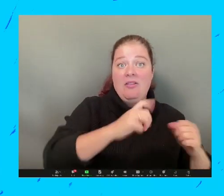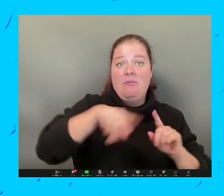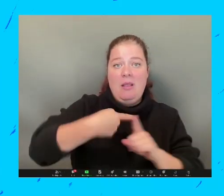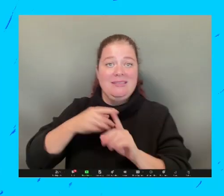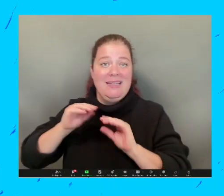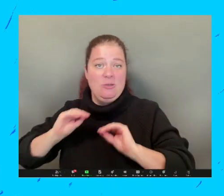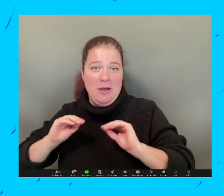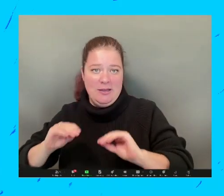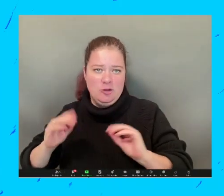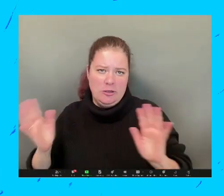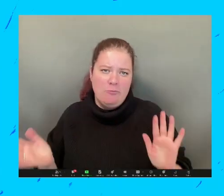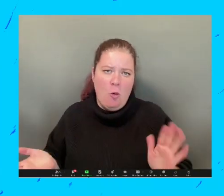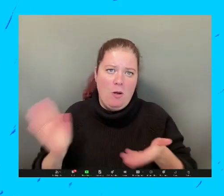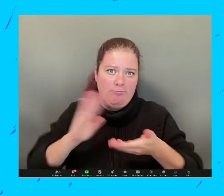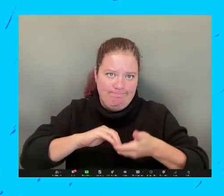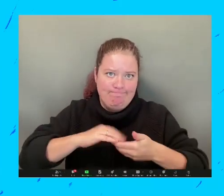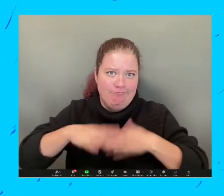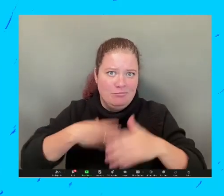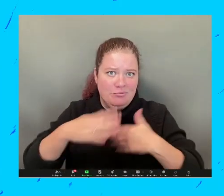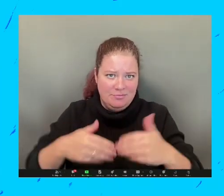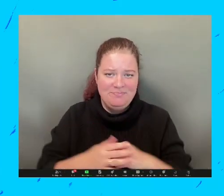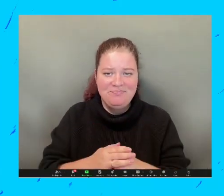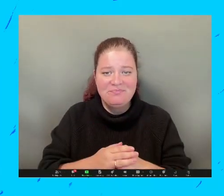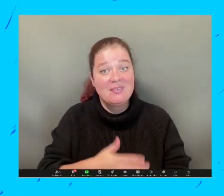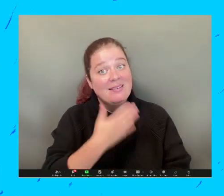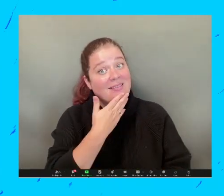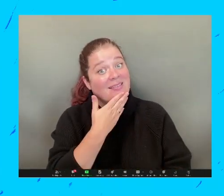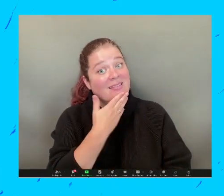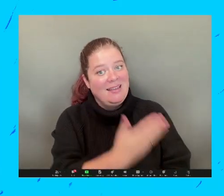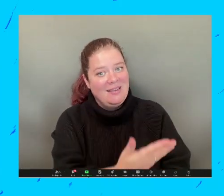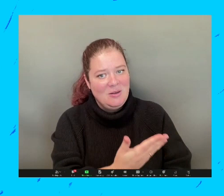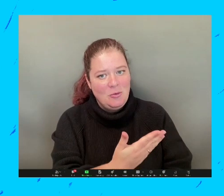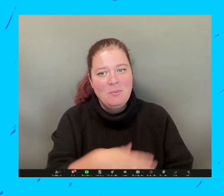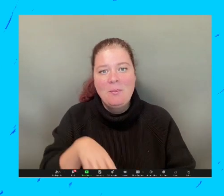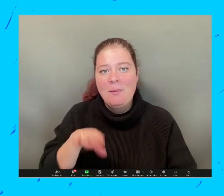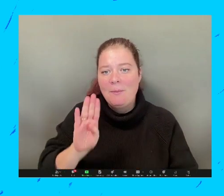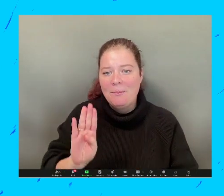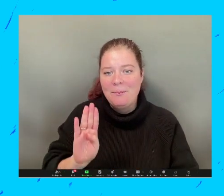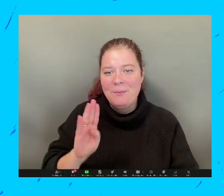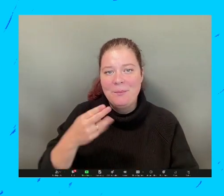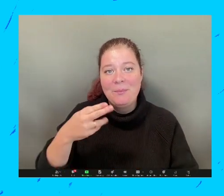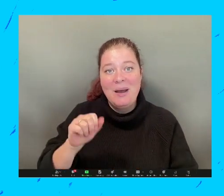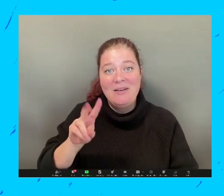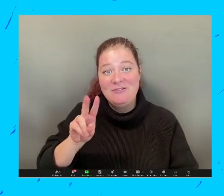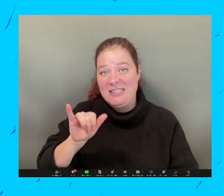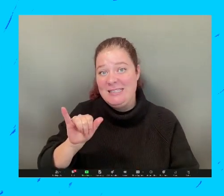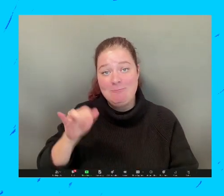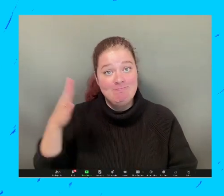Thank you so much, Dr. Zoya. Bavi, let's hear from you.